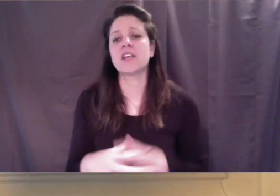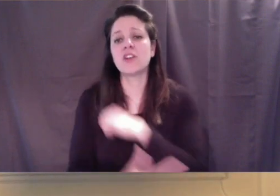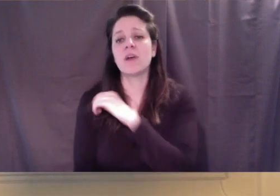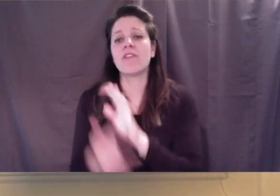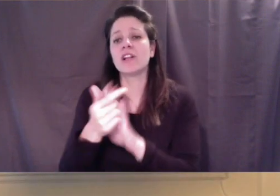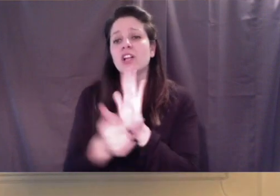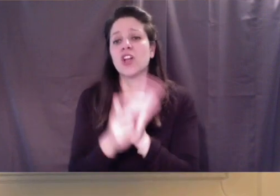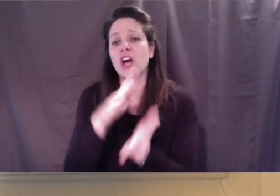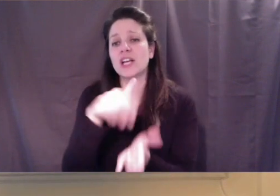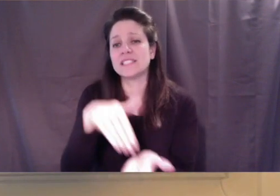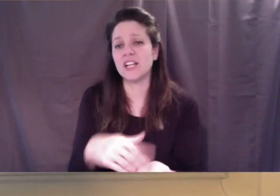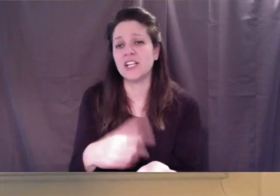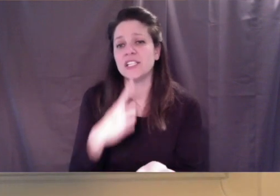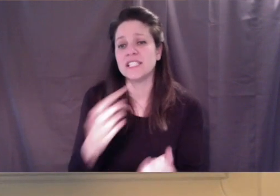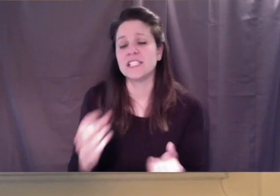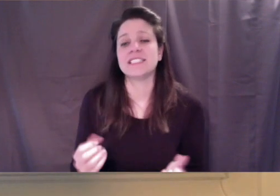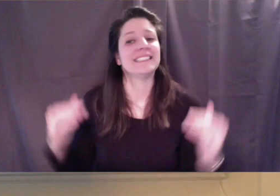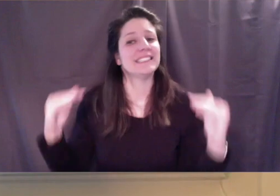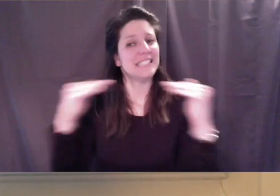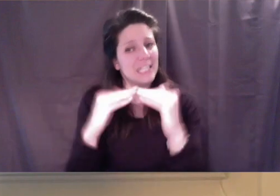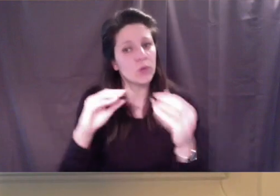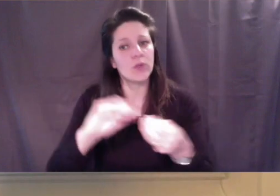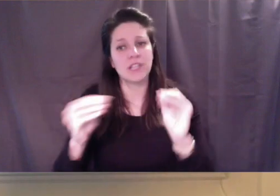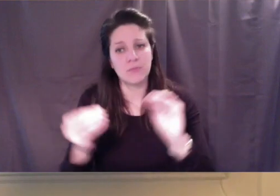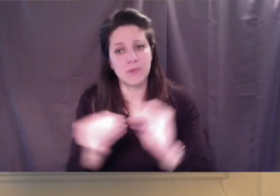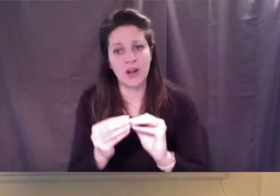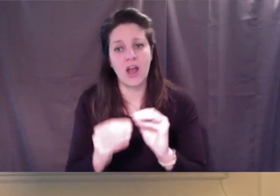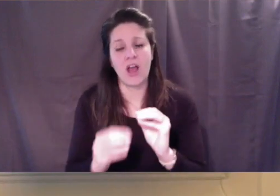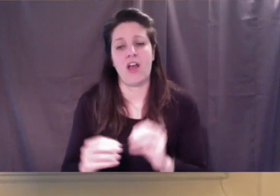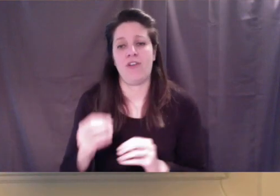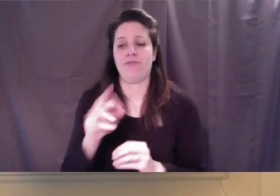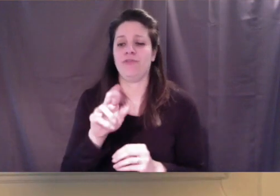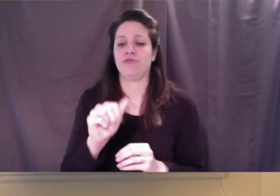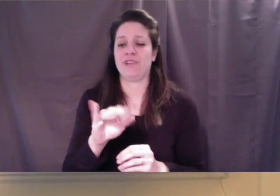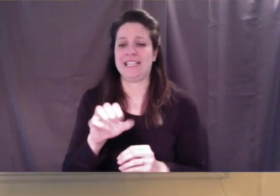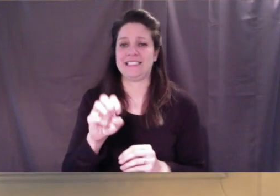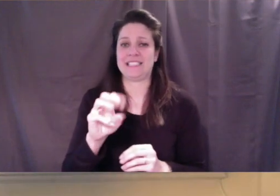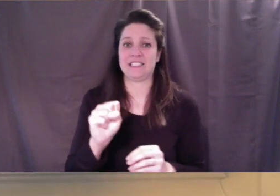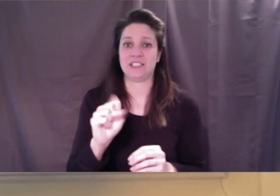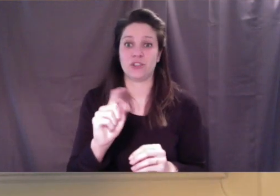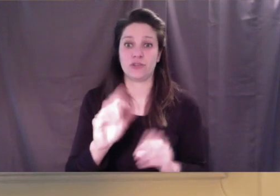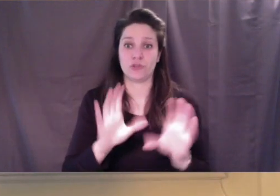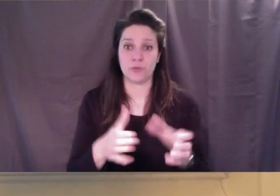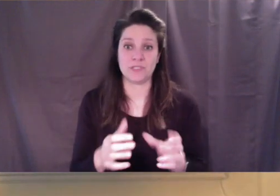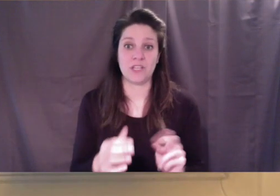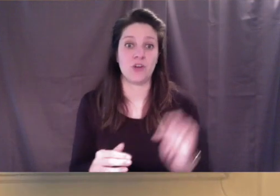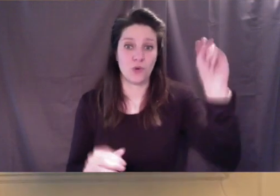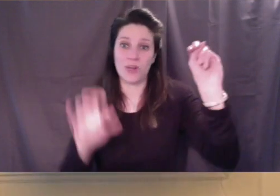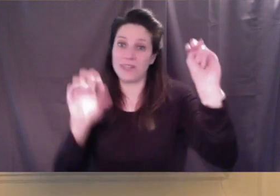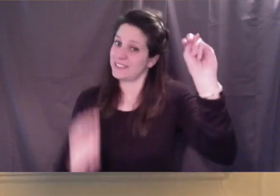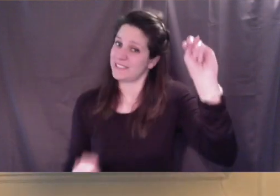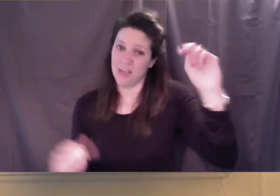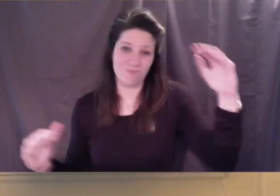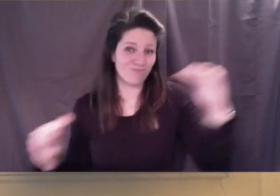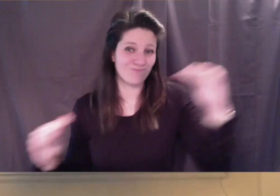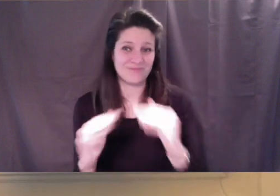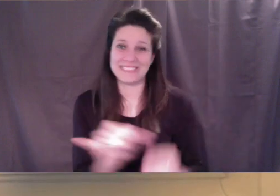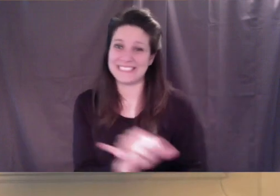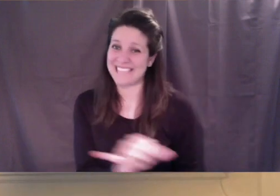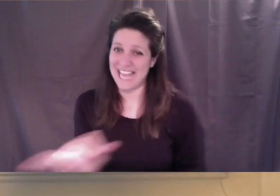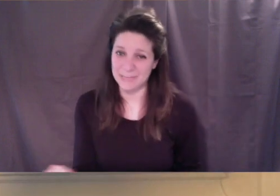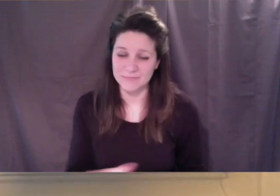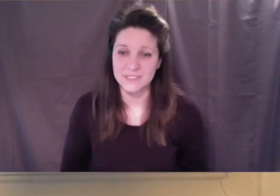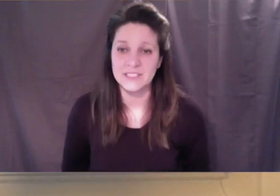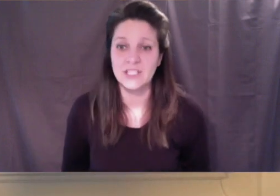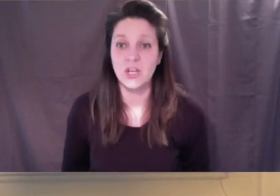just as many white supremacist groups in Minnesota and Wisconsin as there are in Alabama and Georgia. And I see a lot of Confederate flags